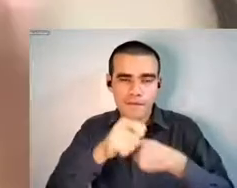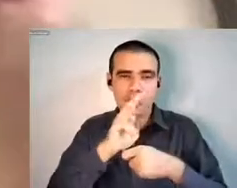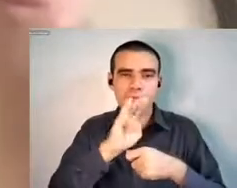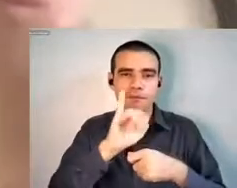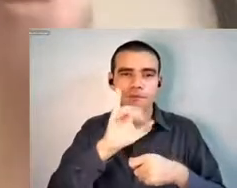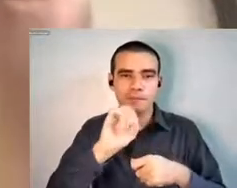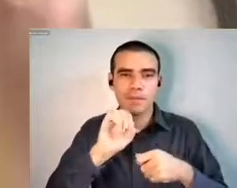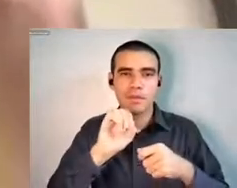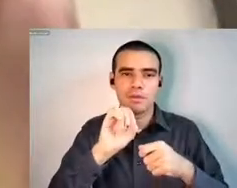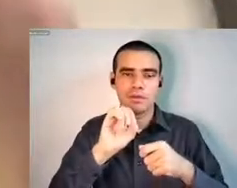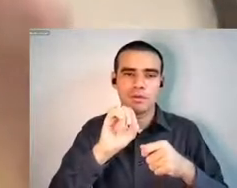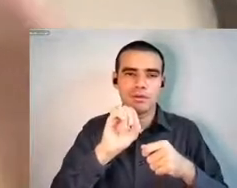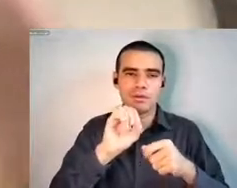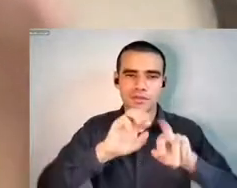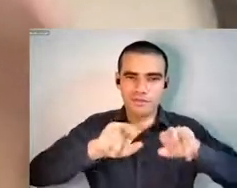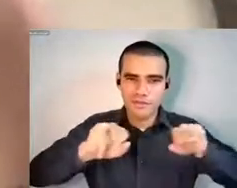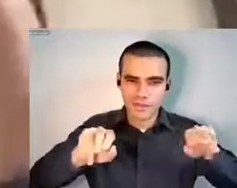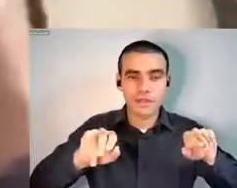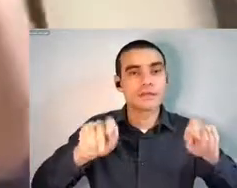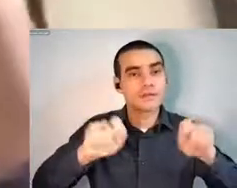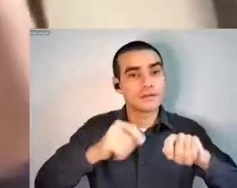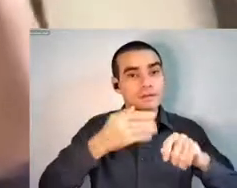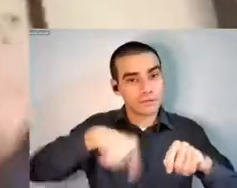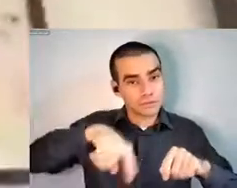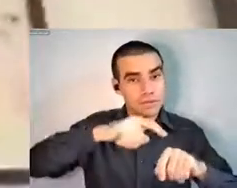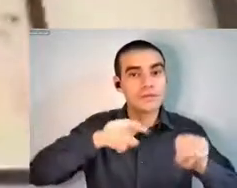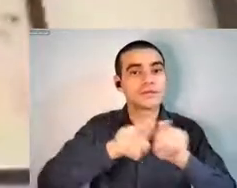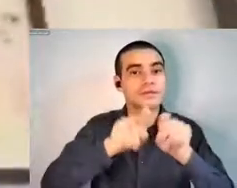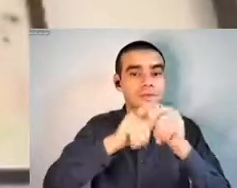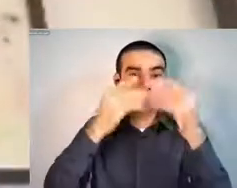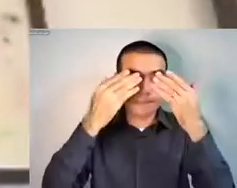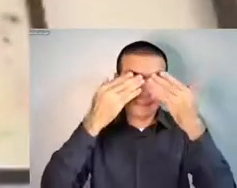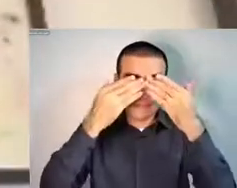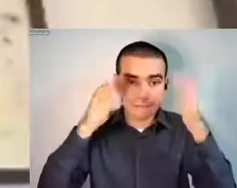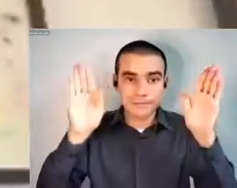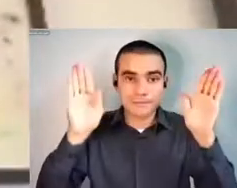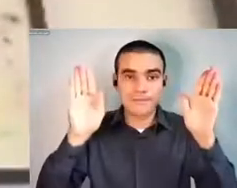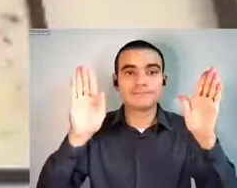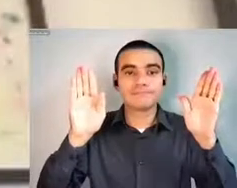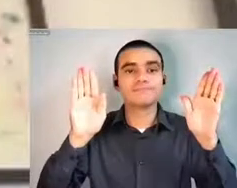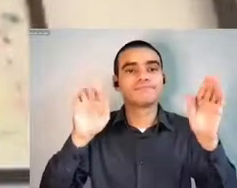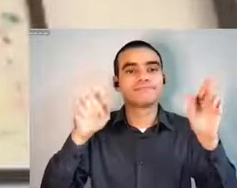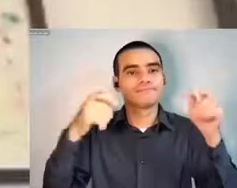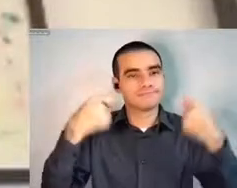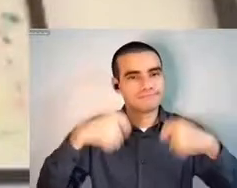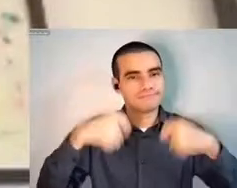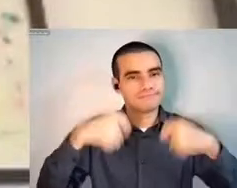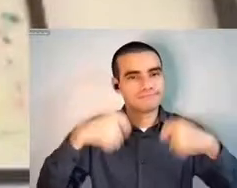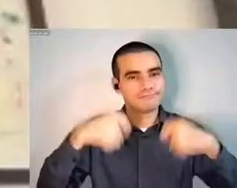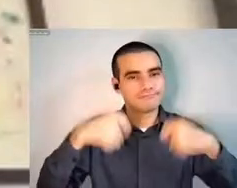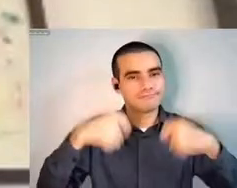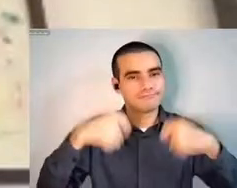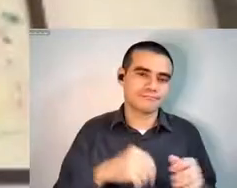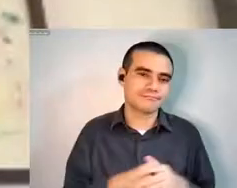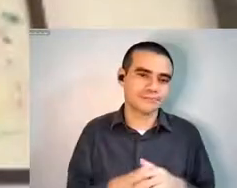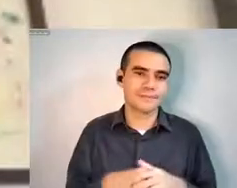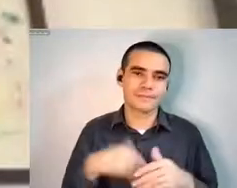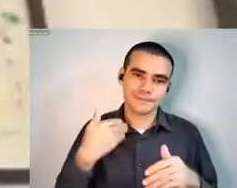biodiversity. So we need to do the same thing. We need to open our eyes. Our young people need to enter this